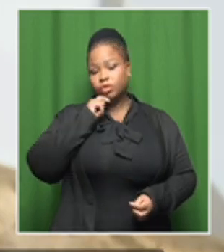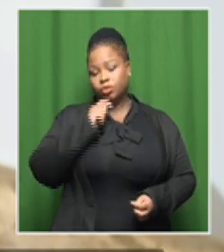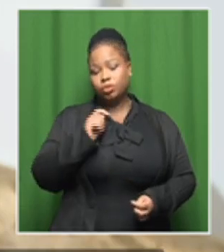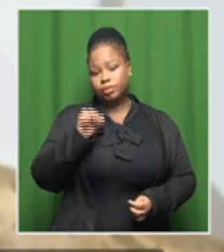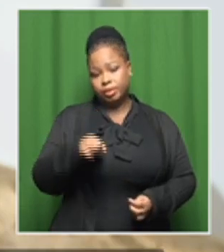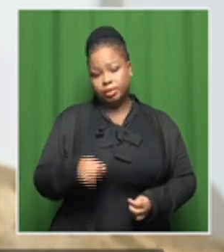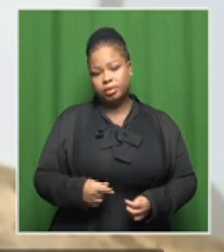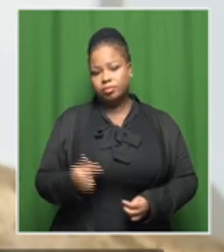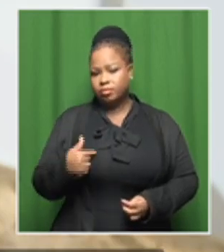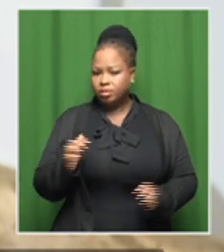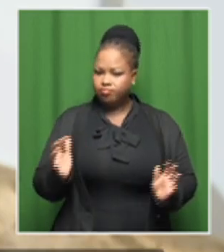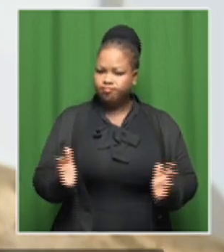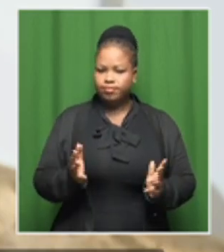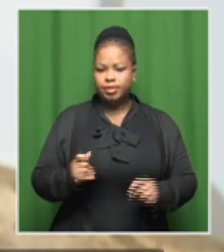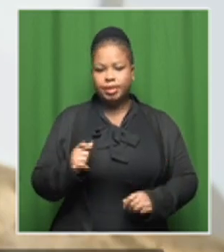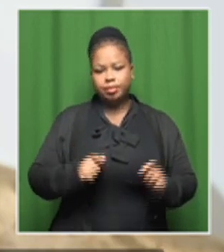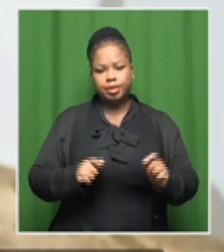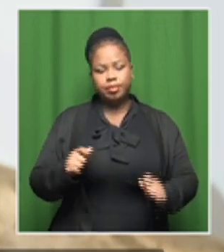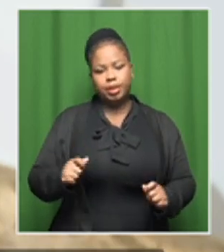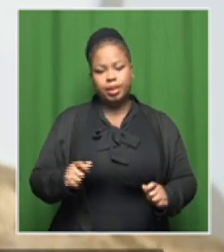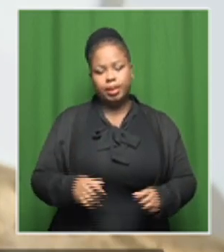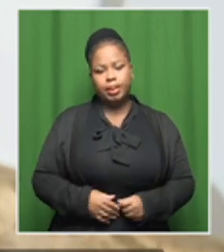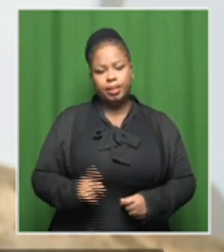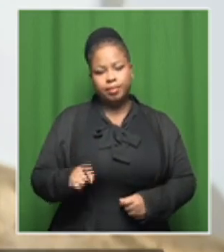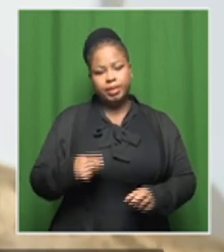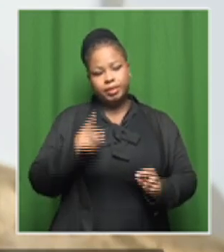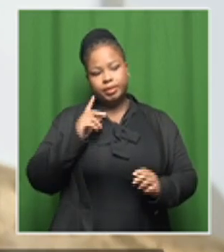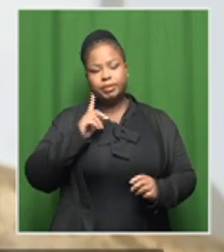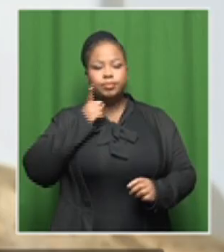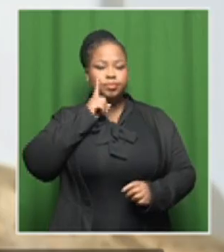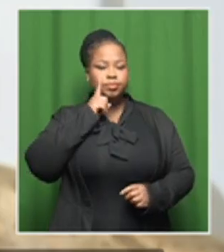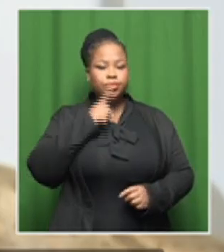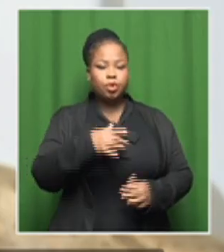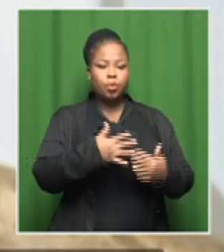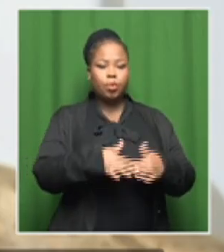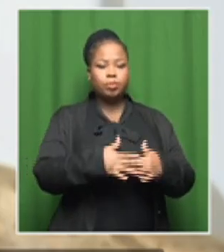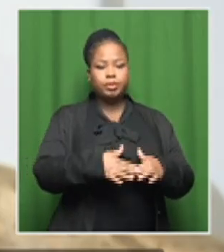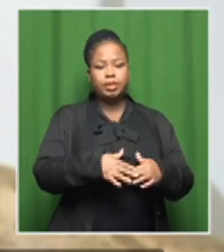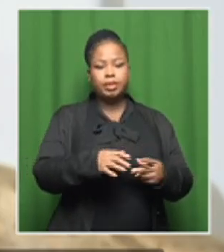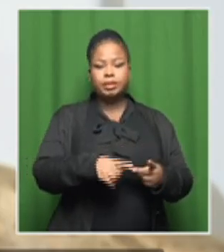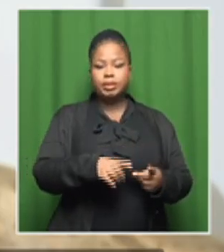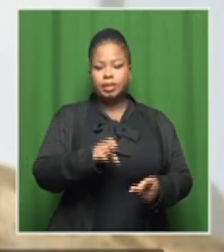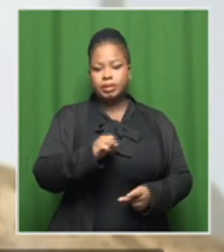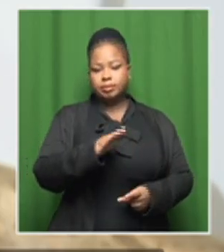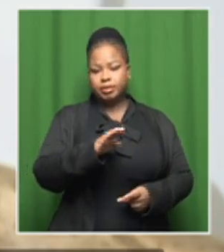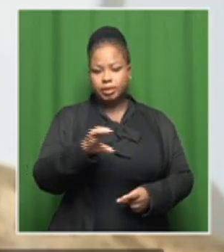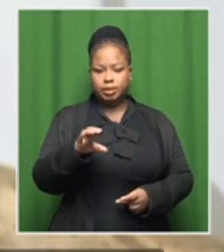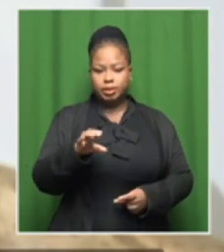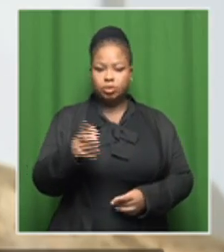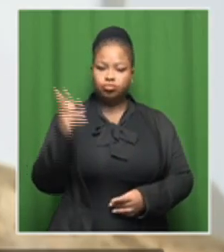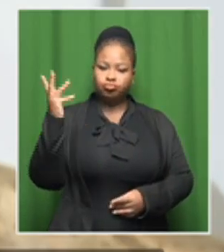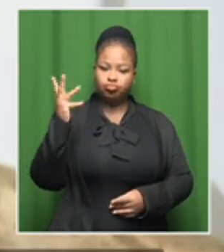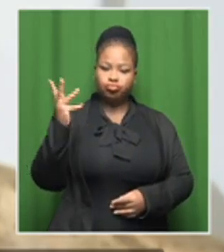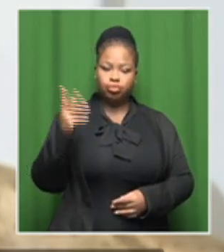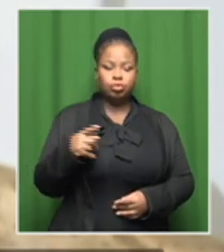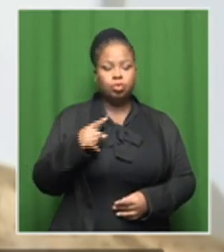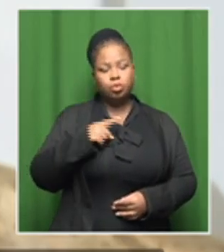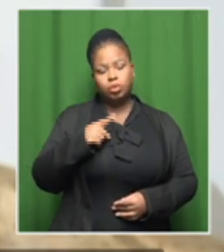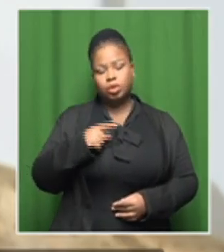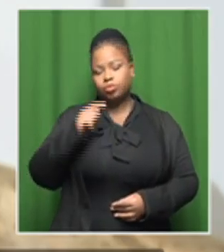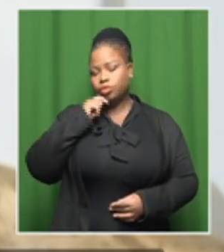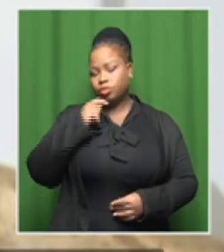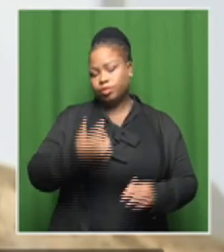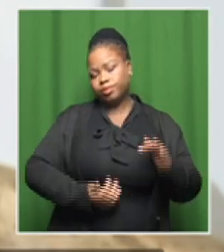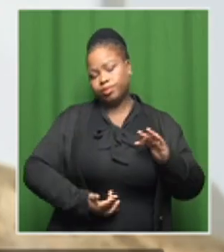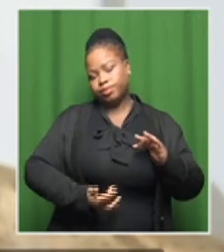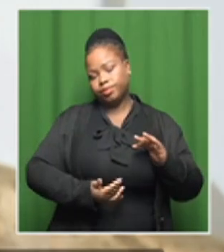encourage people to really visit our website and SABC website to catch her speech, because it will really